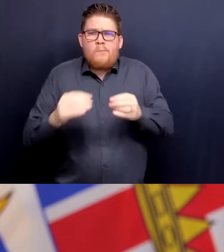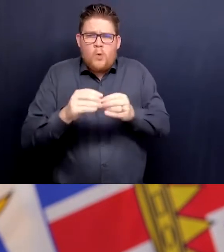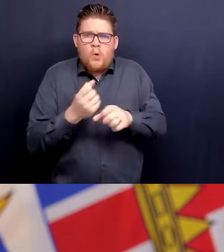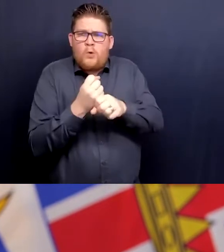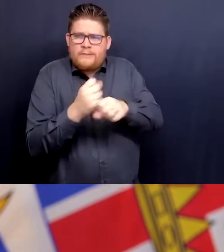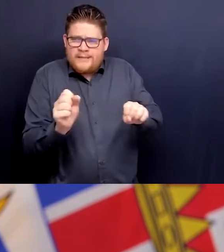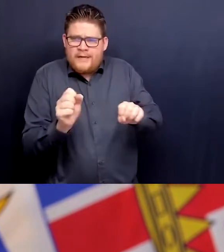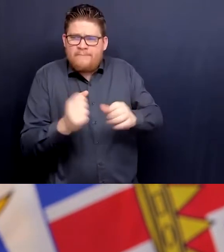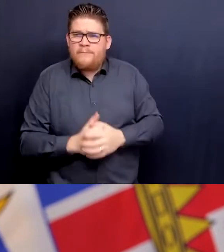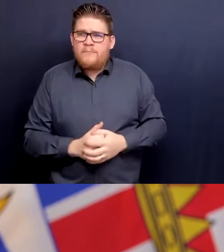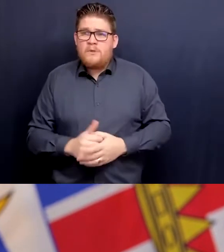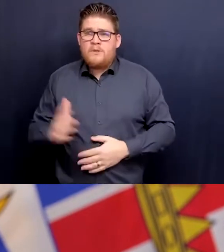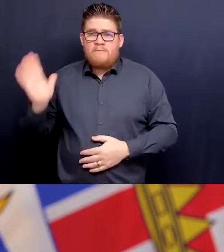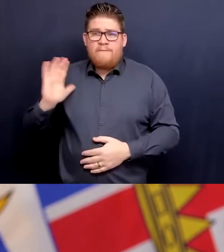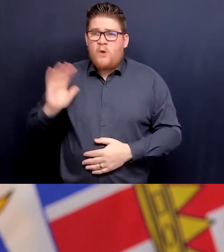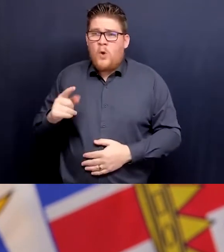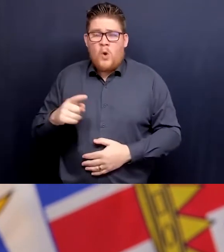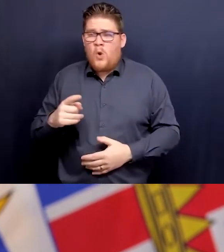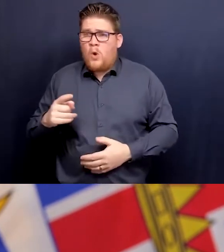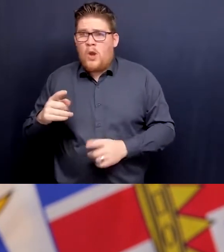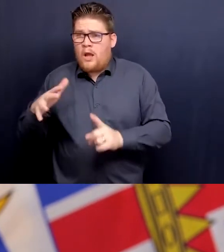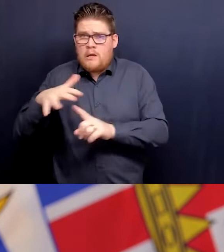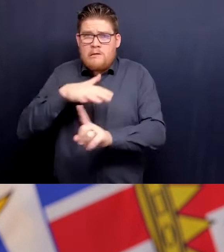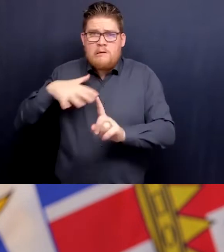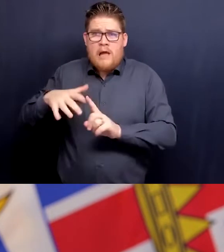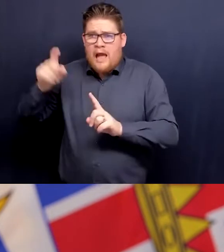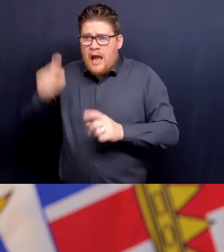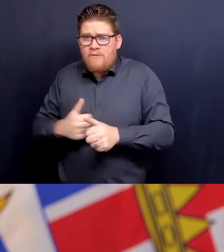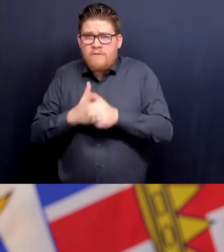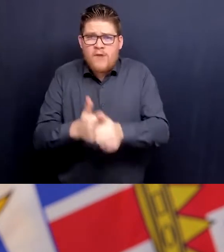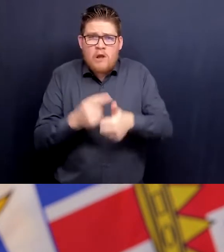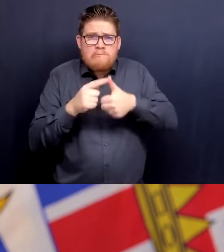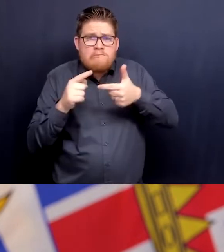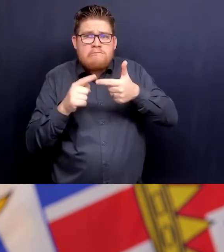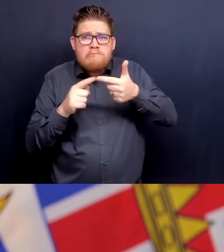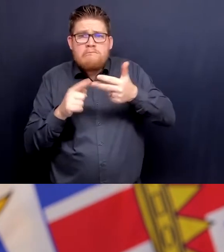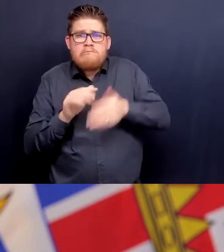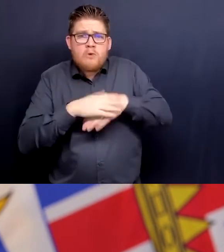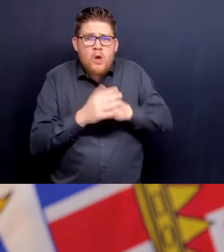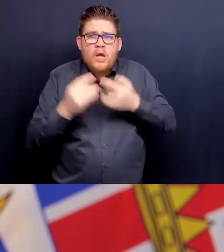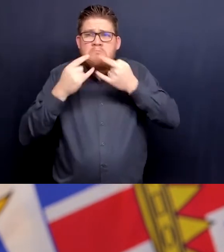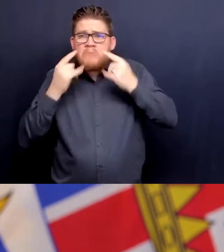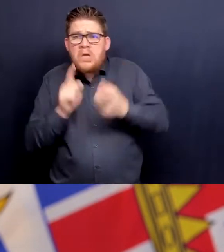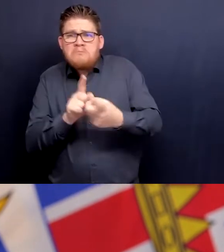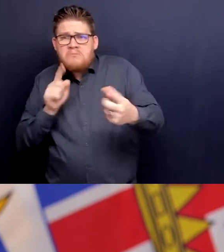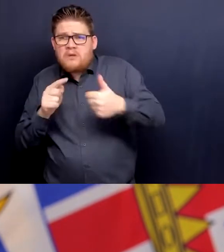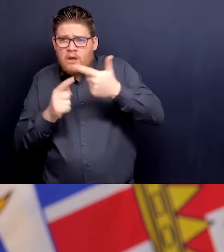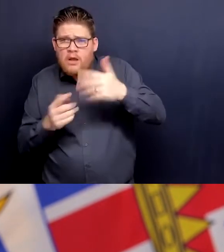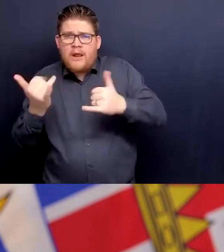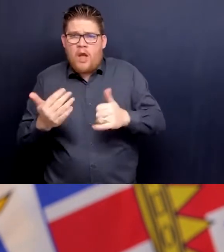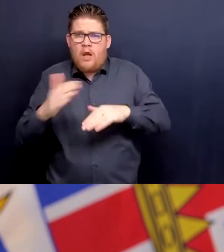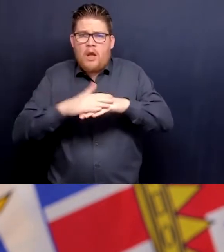requiring to have multiple different layers of protection, we no longer need all of those layers to be mandated all of the time. So yes,